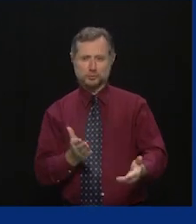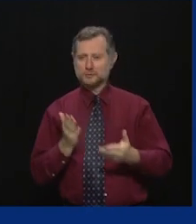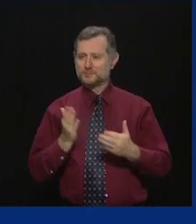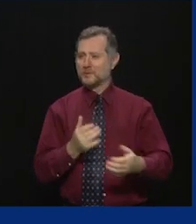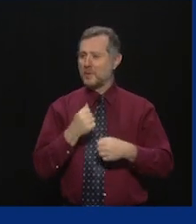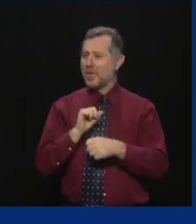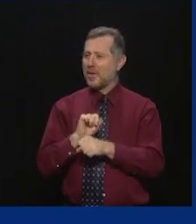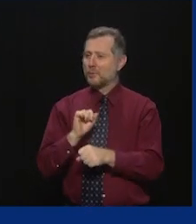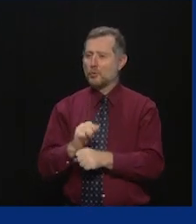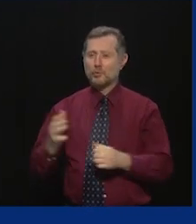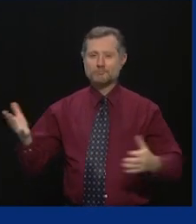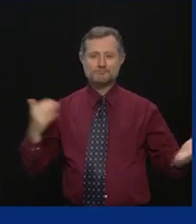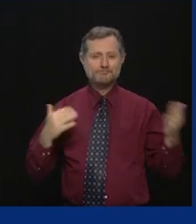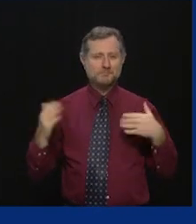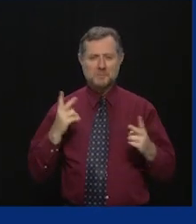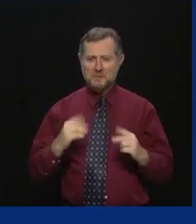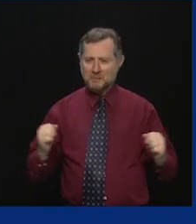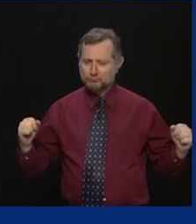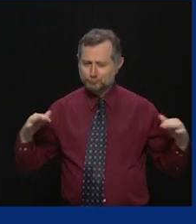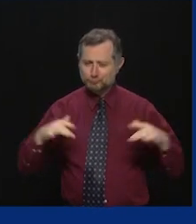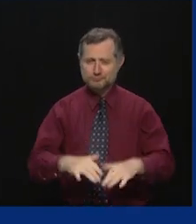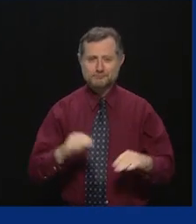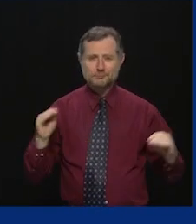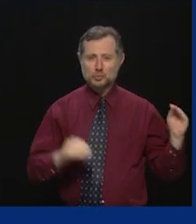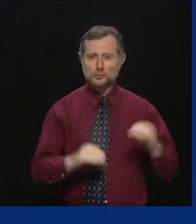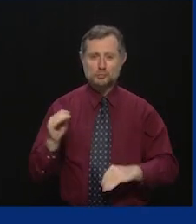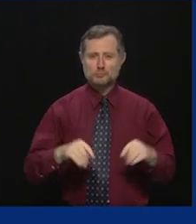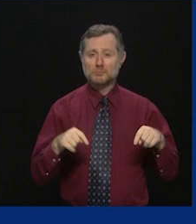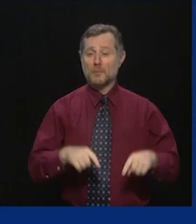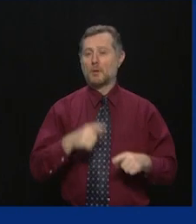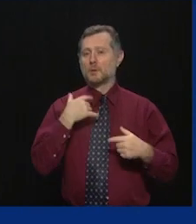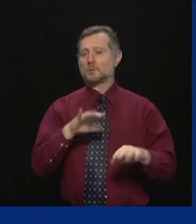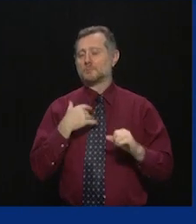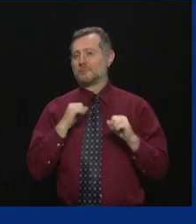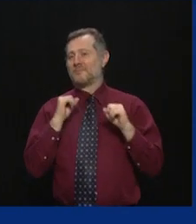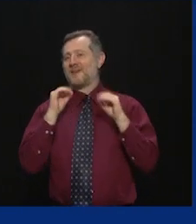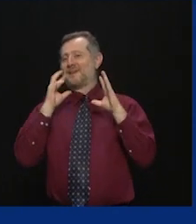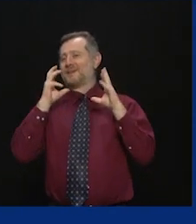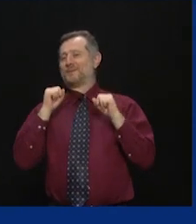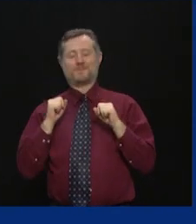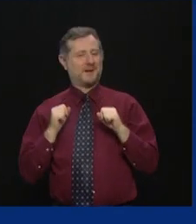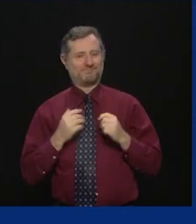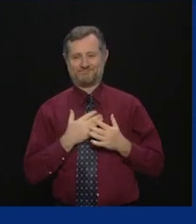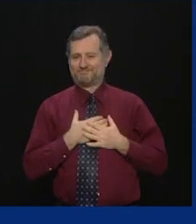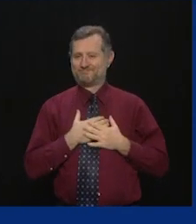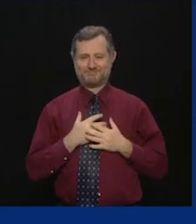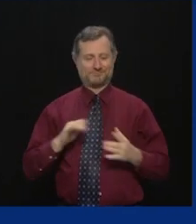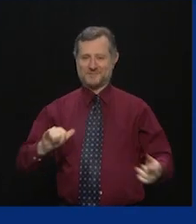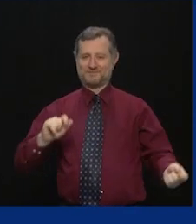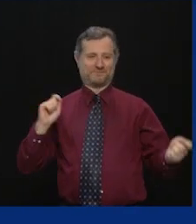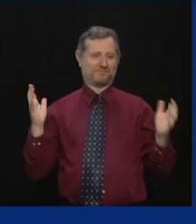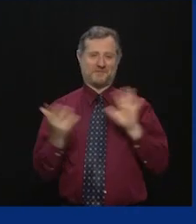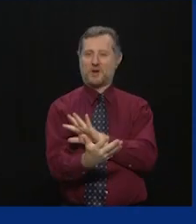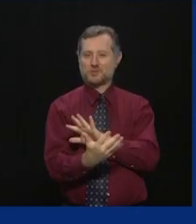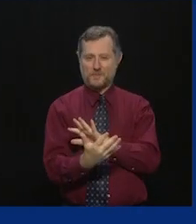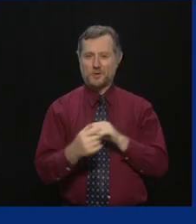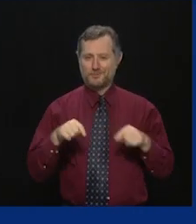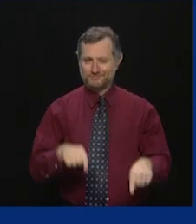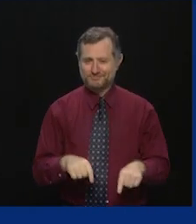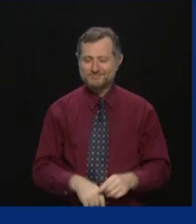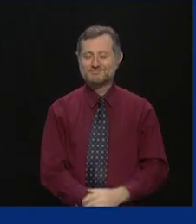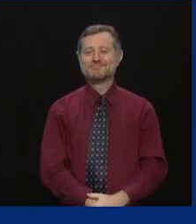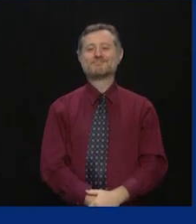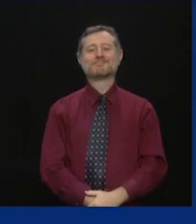our downtown. While this is a remarkable and transformative investment, I want to assure you that